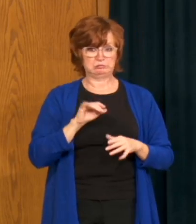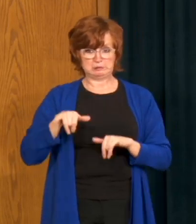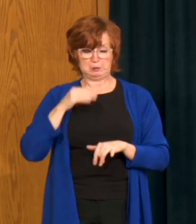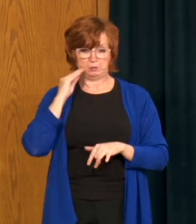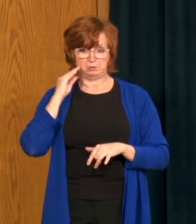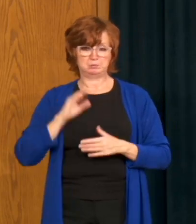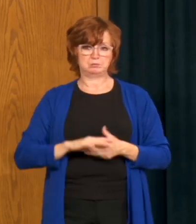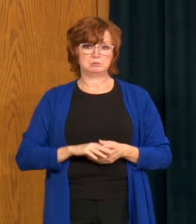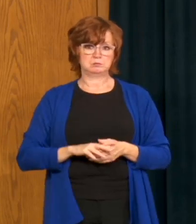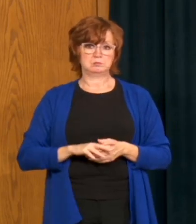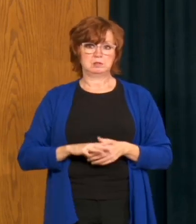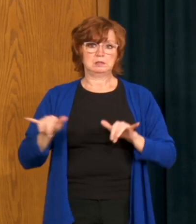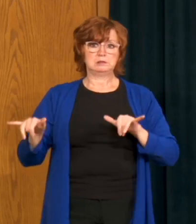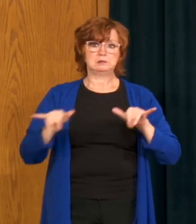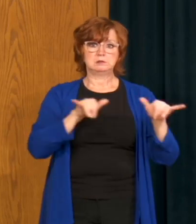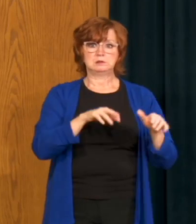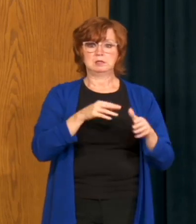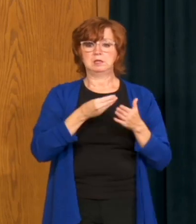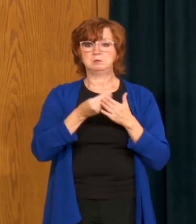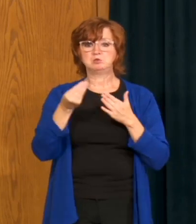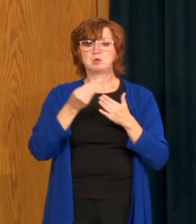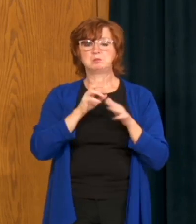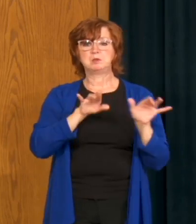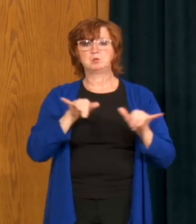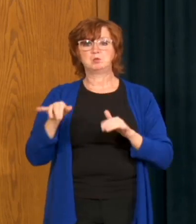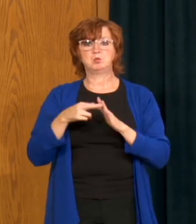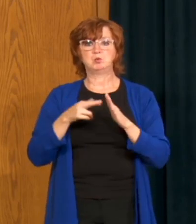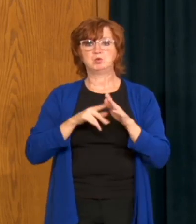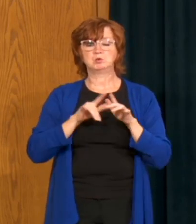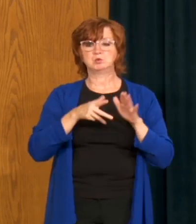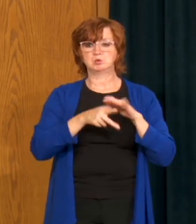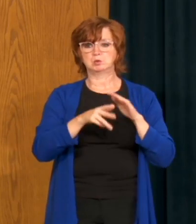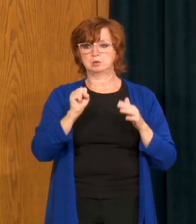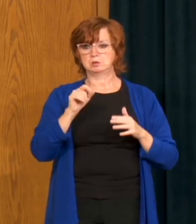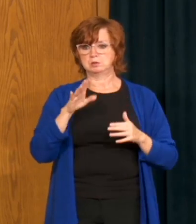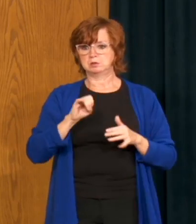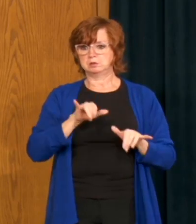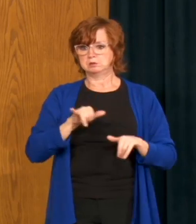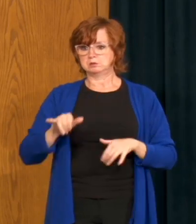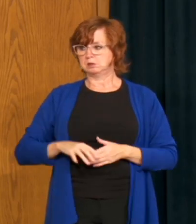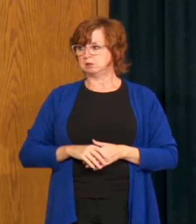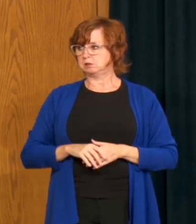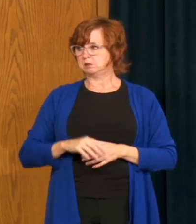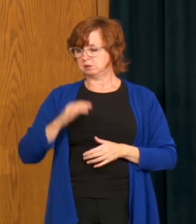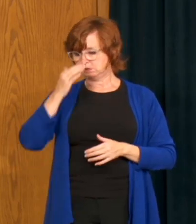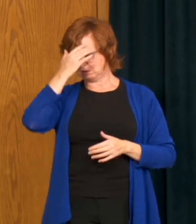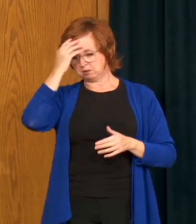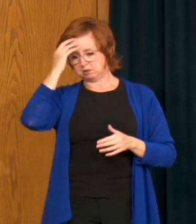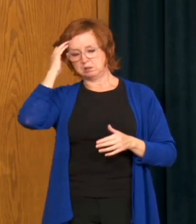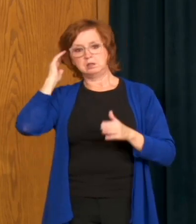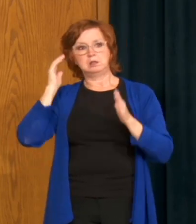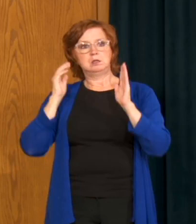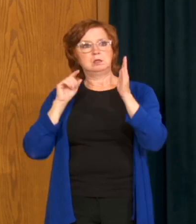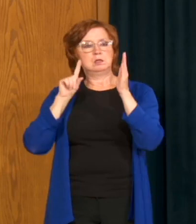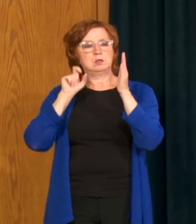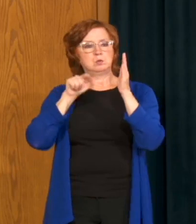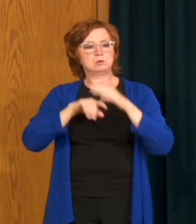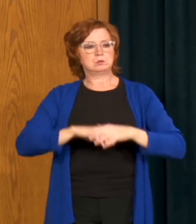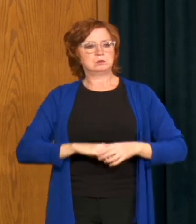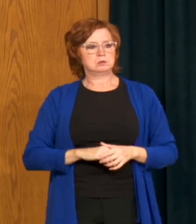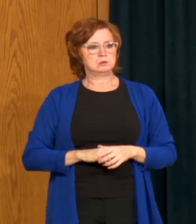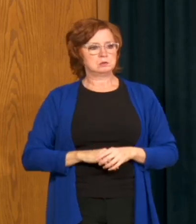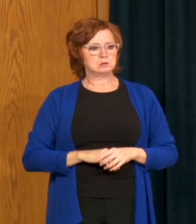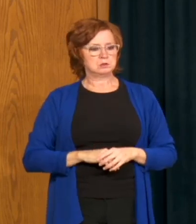to garage sales. Do you have a follow-up question, Erin? Yeah. So with these sales, would